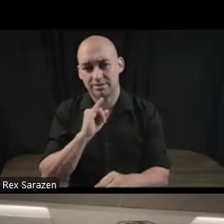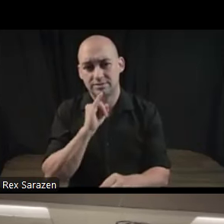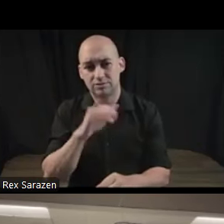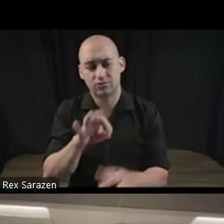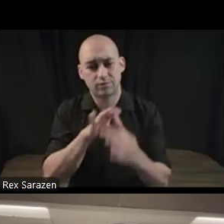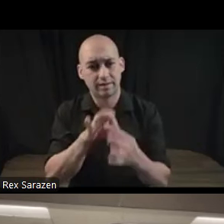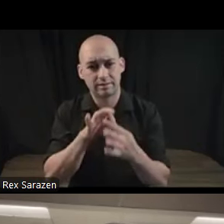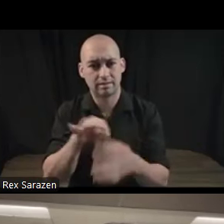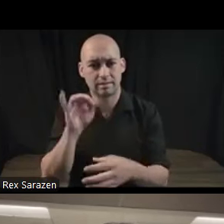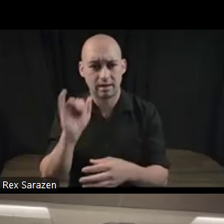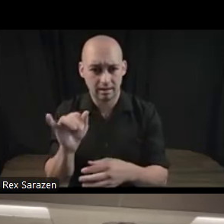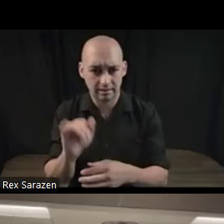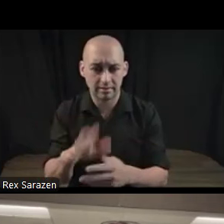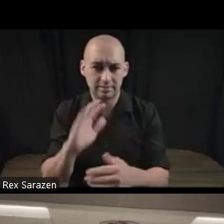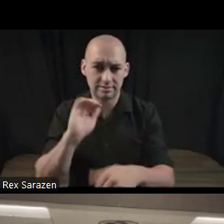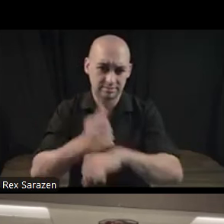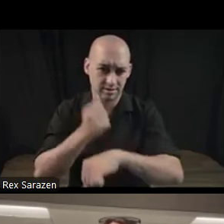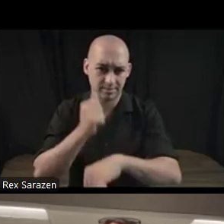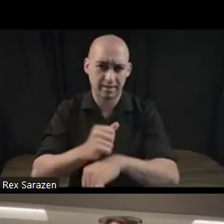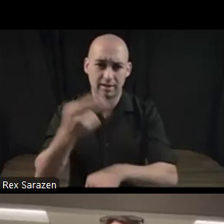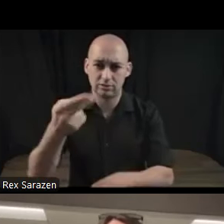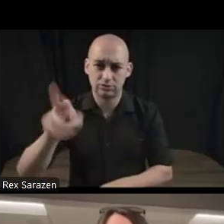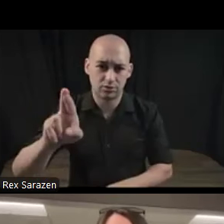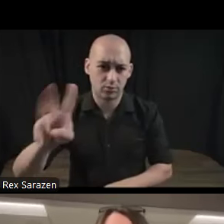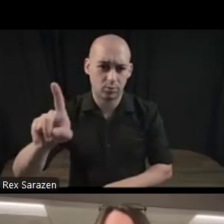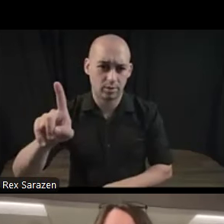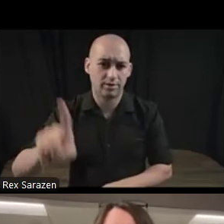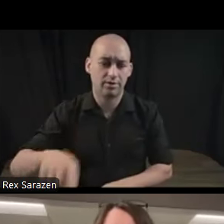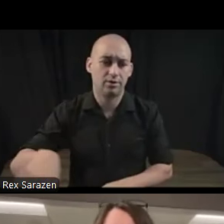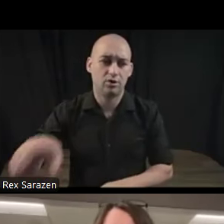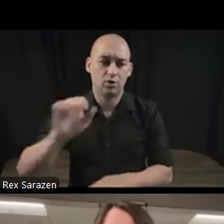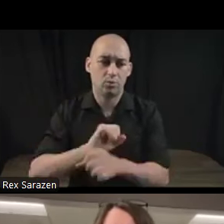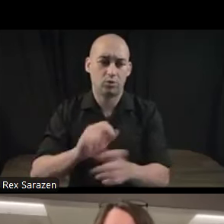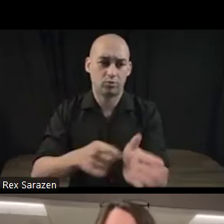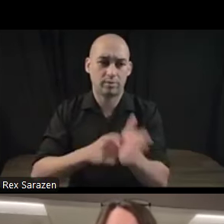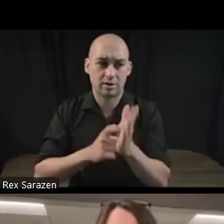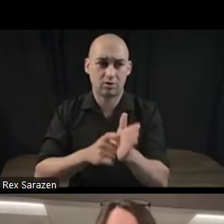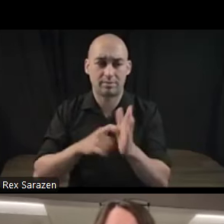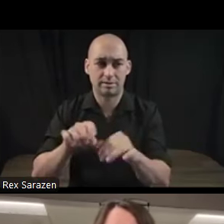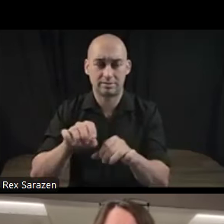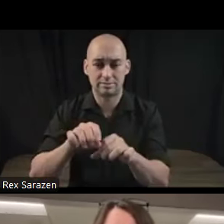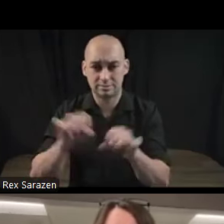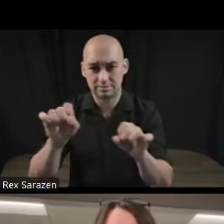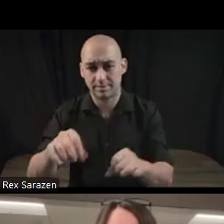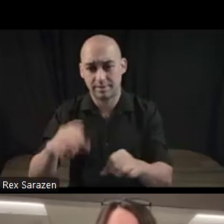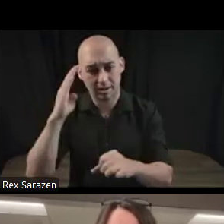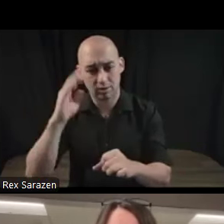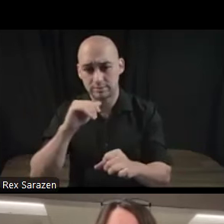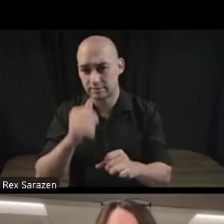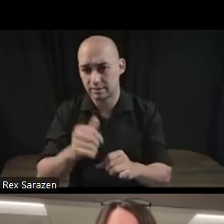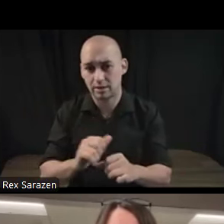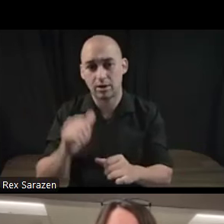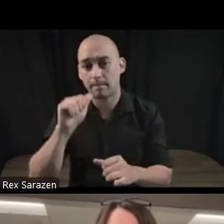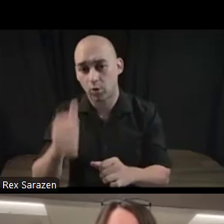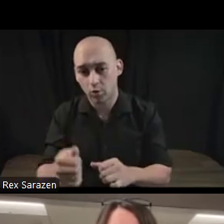that implementation of the HR1 work requirement system. I realize that's not a tomorrow thing for the state, but our state is